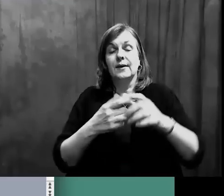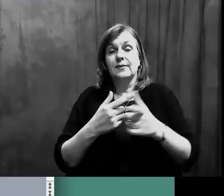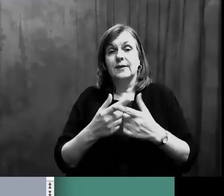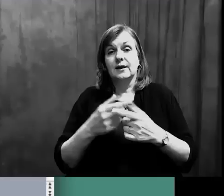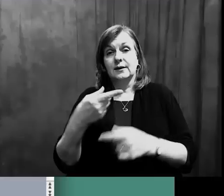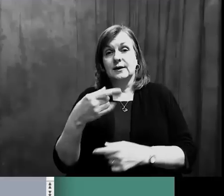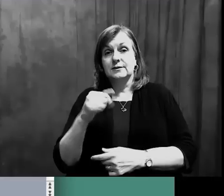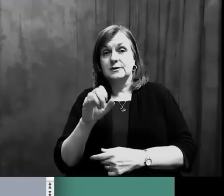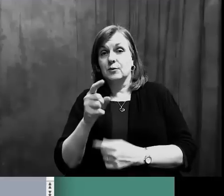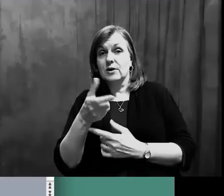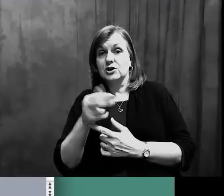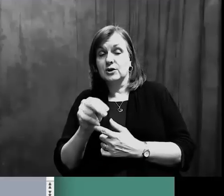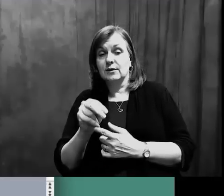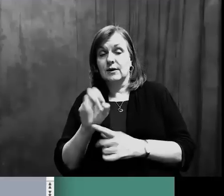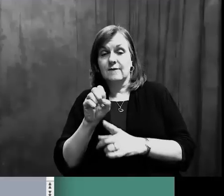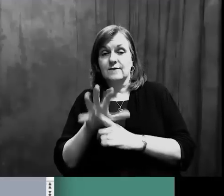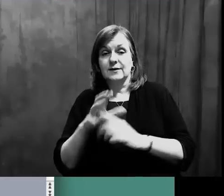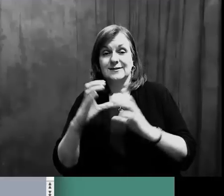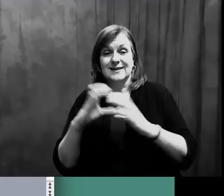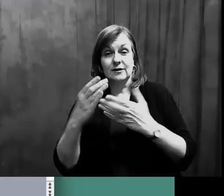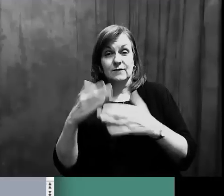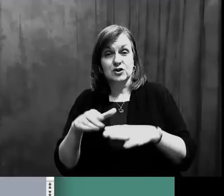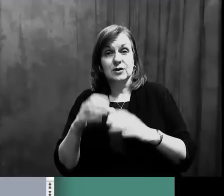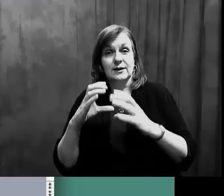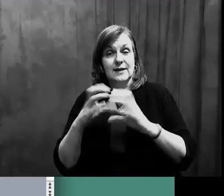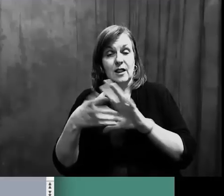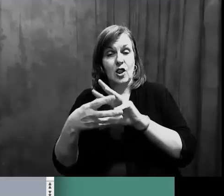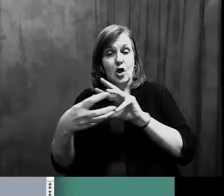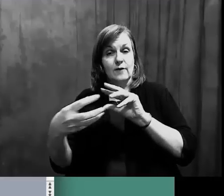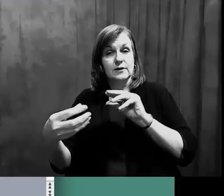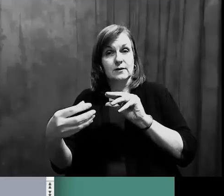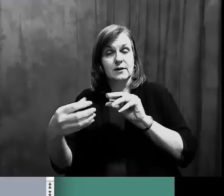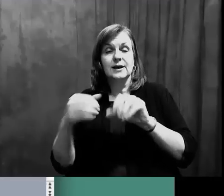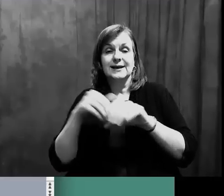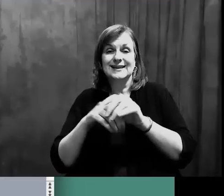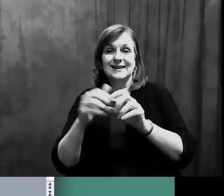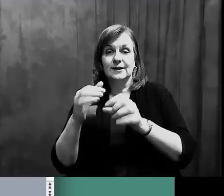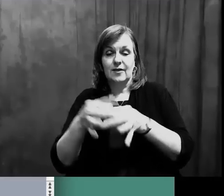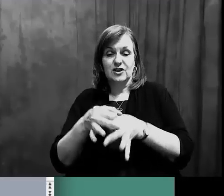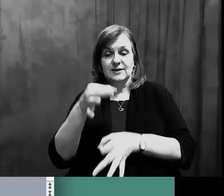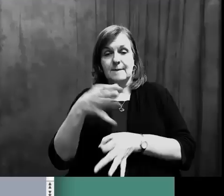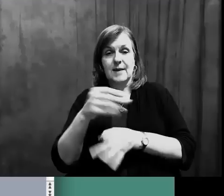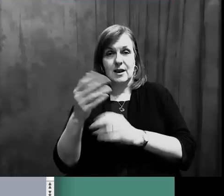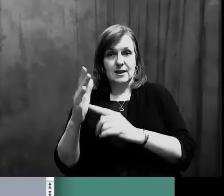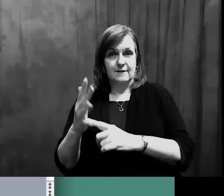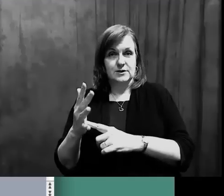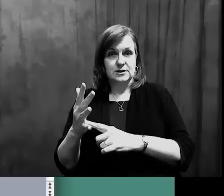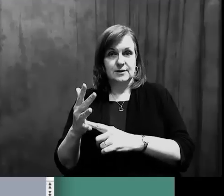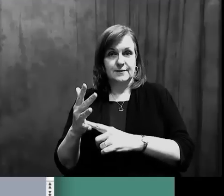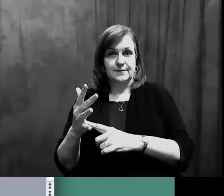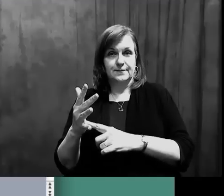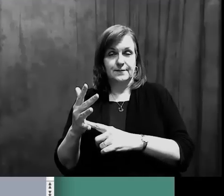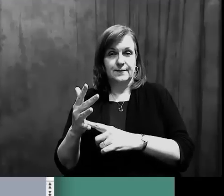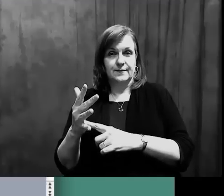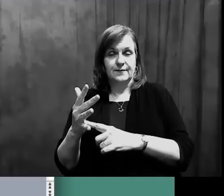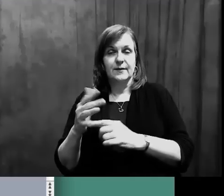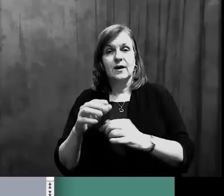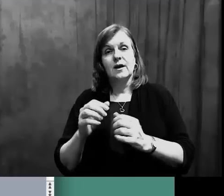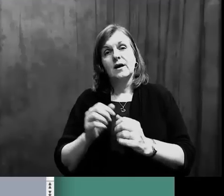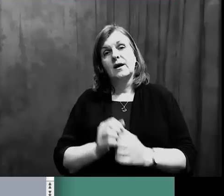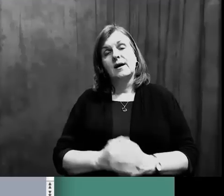can get longer. Gibberellins, again, working on cell elongation and cell division, this time in stems and